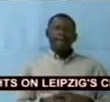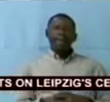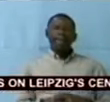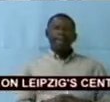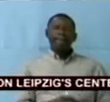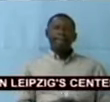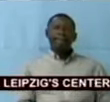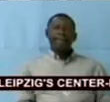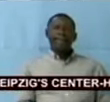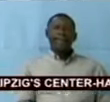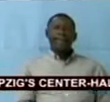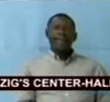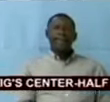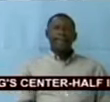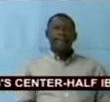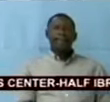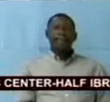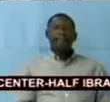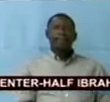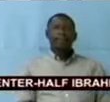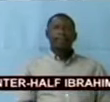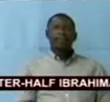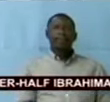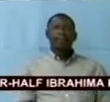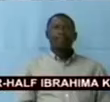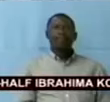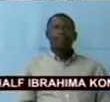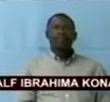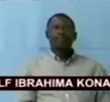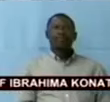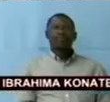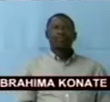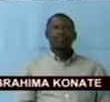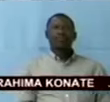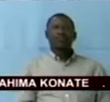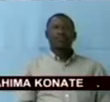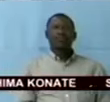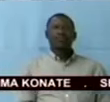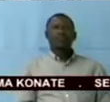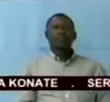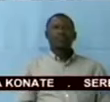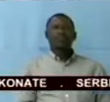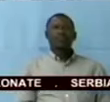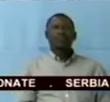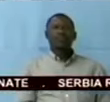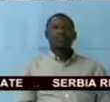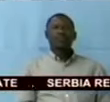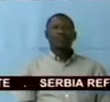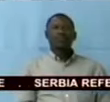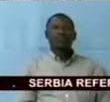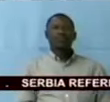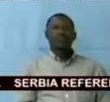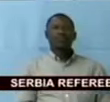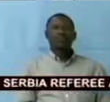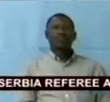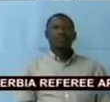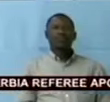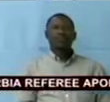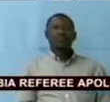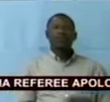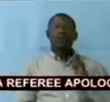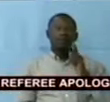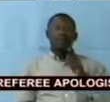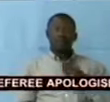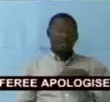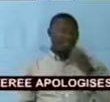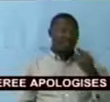tambo ke ofiso kono ka fanko tinya anin ka kolu ke men ya lon ko ni sarto manta nyola aya se molu bali wala. But even at